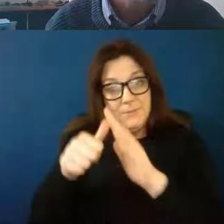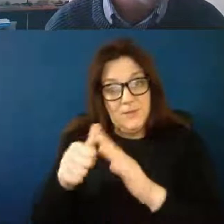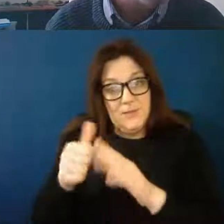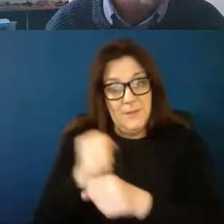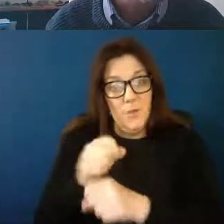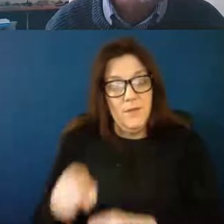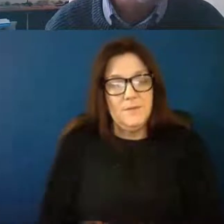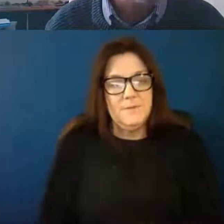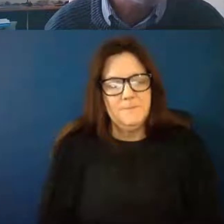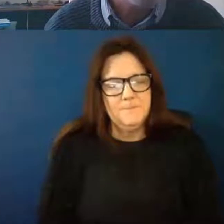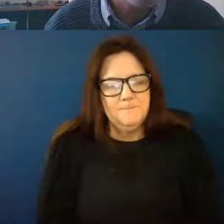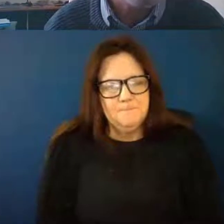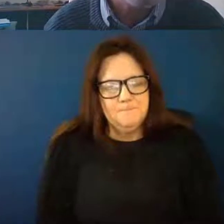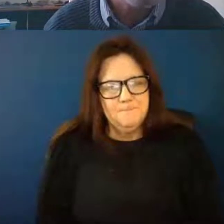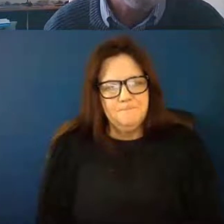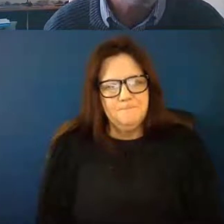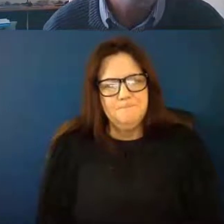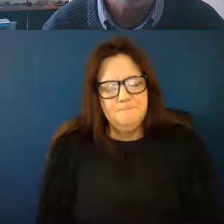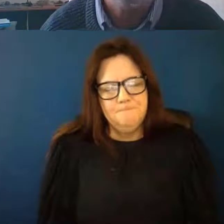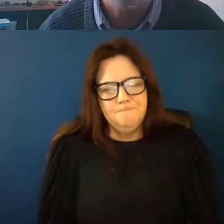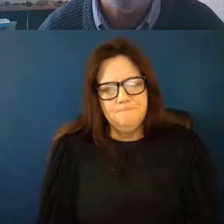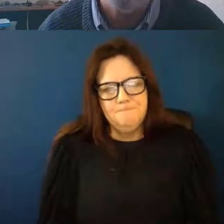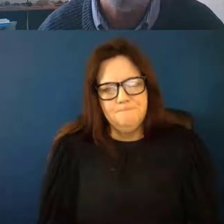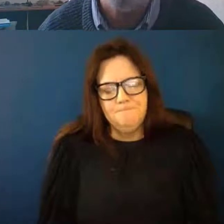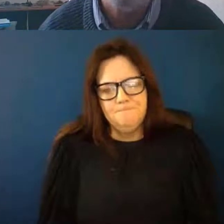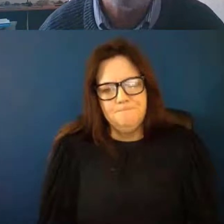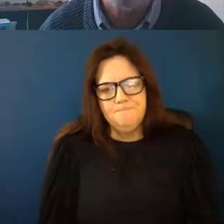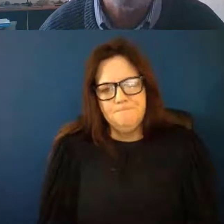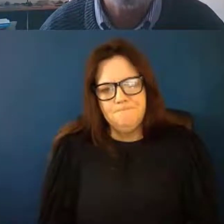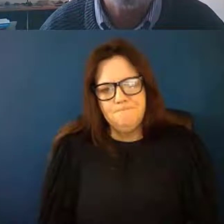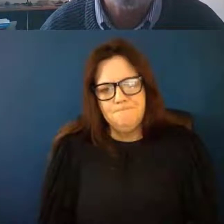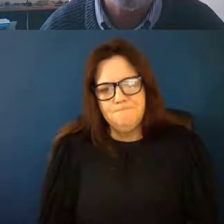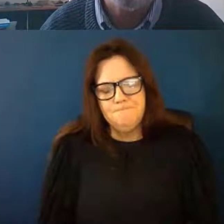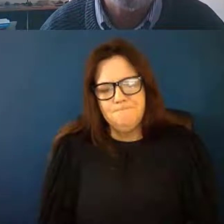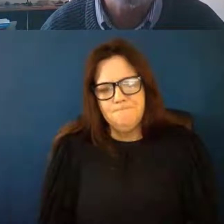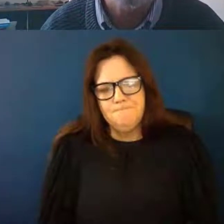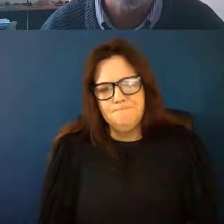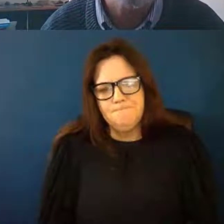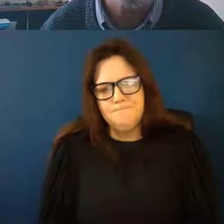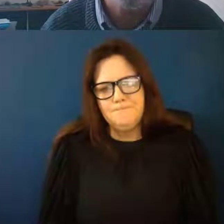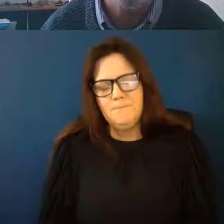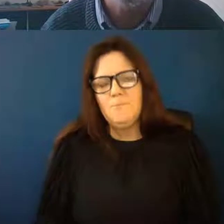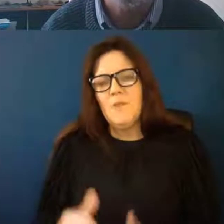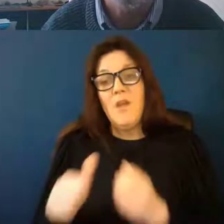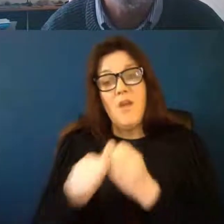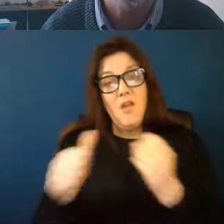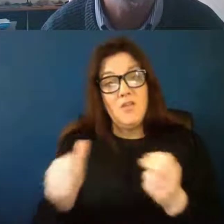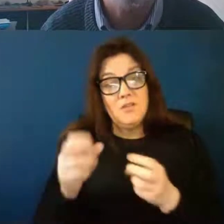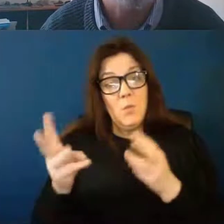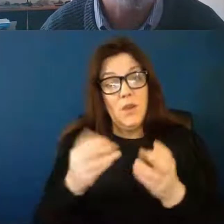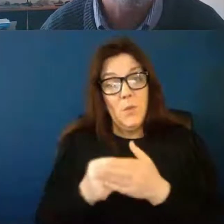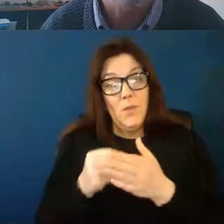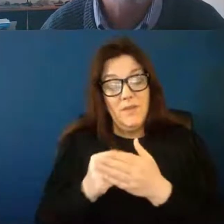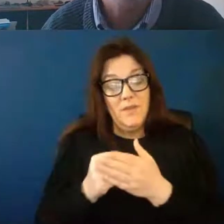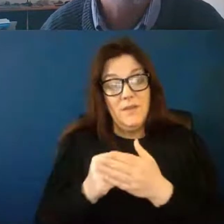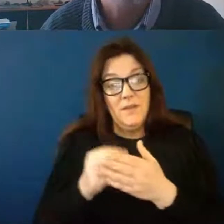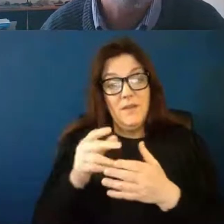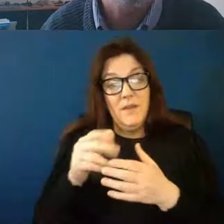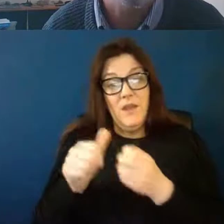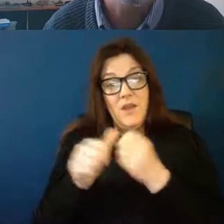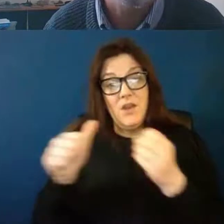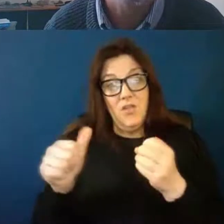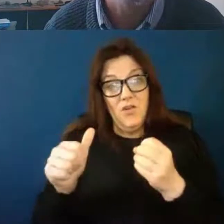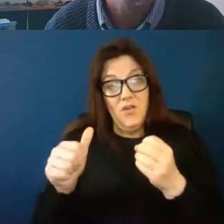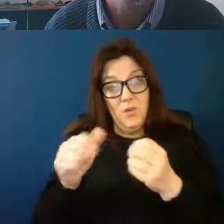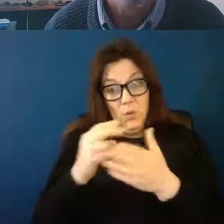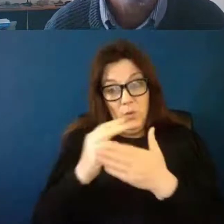about. There are others working with University UNISA in